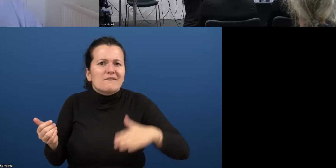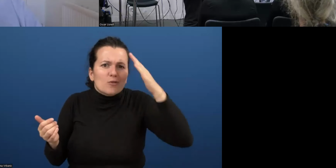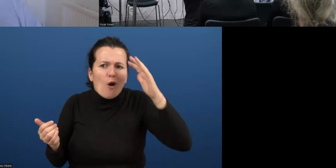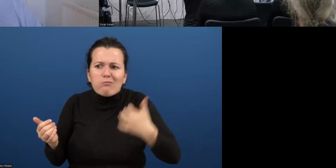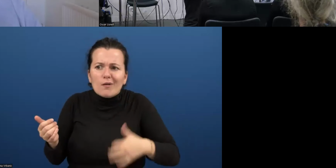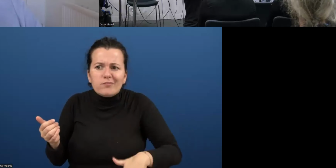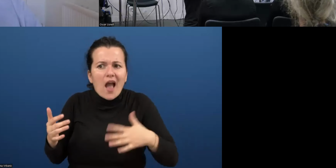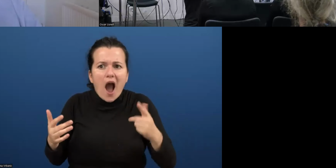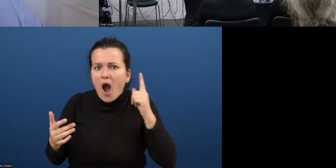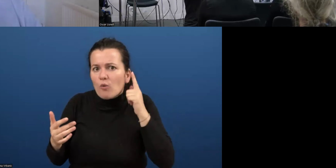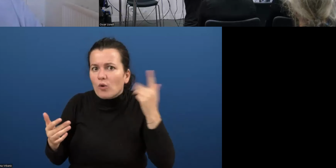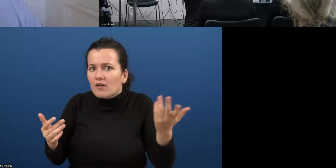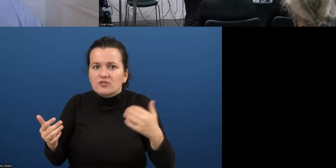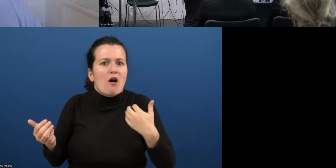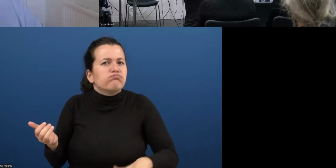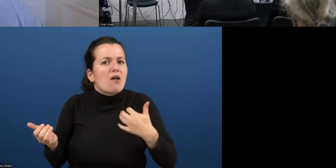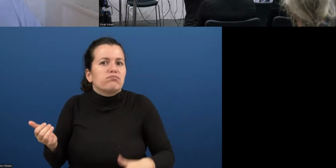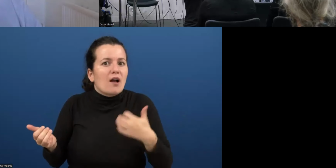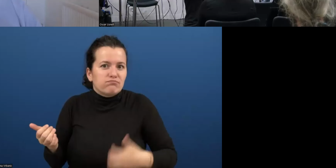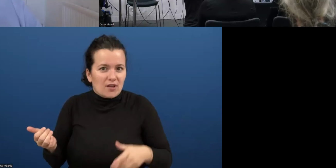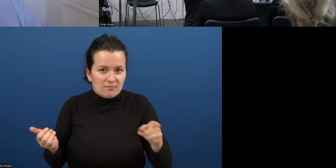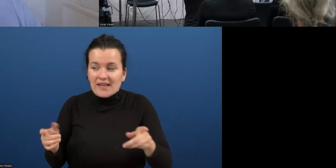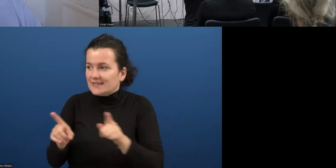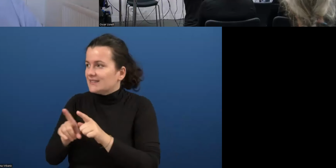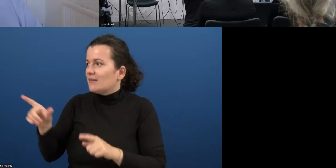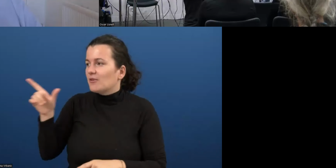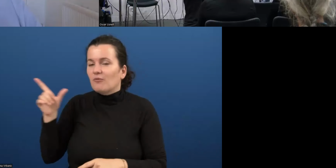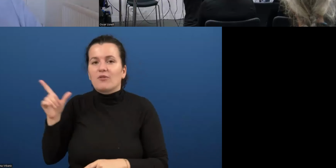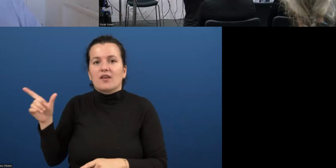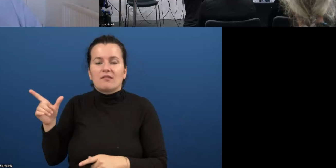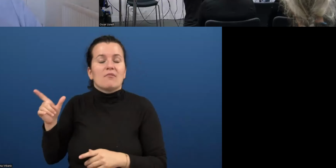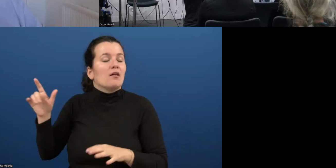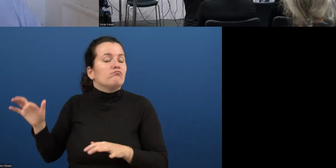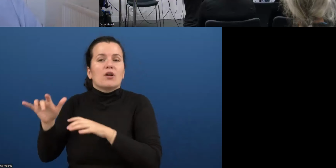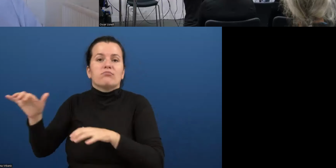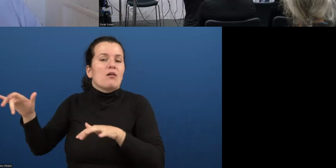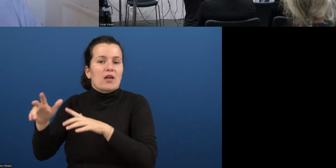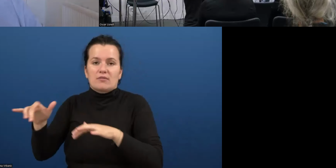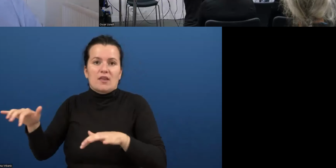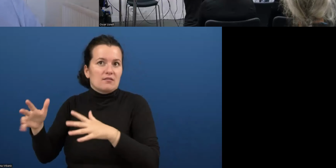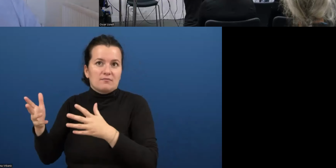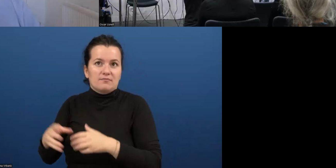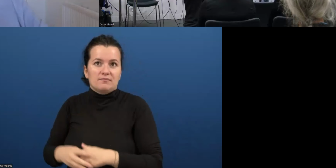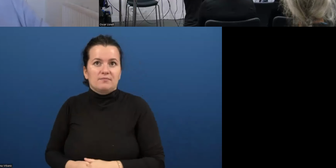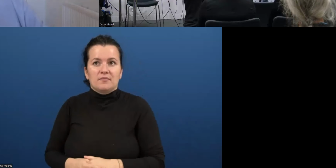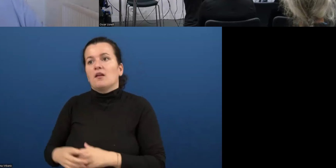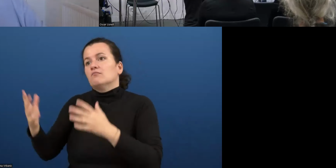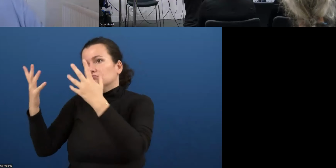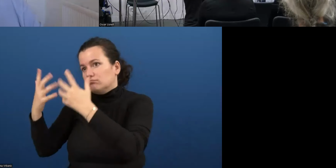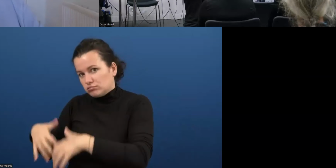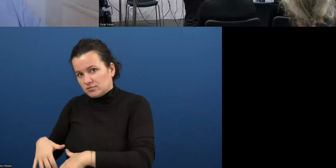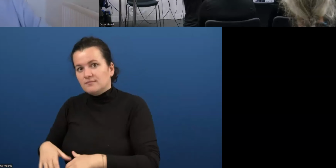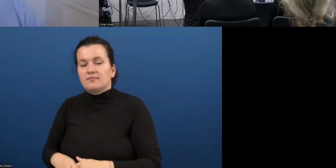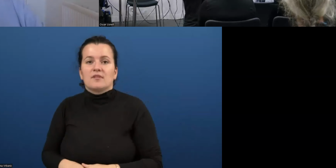I think in one way it's about the happiness of creating, and sometimes it could be harmonic.